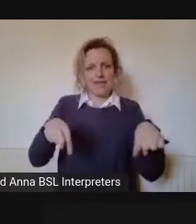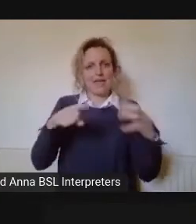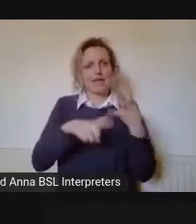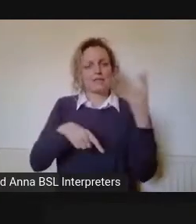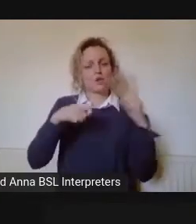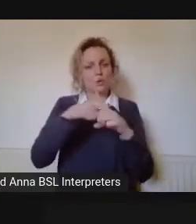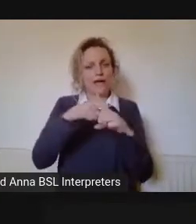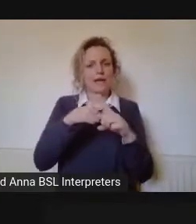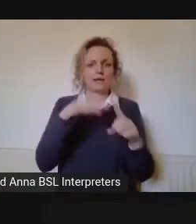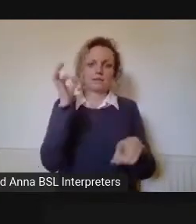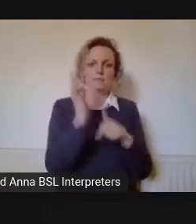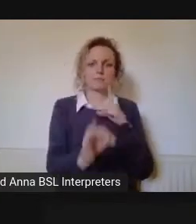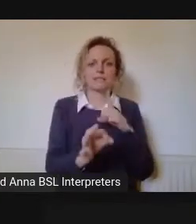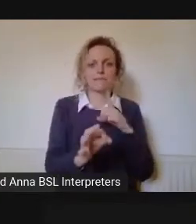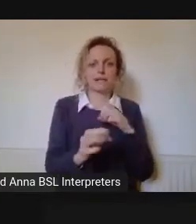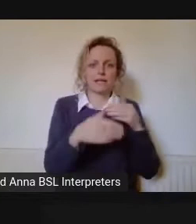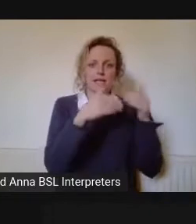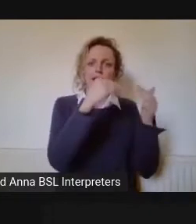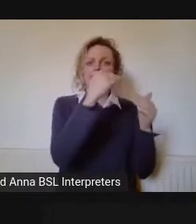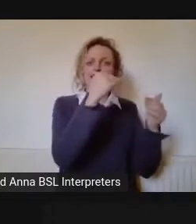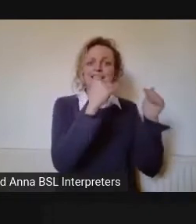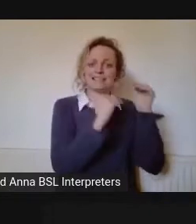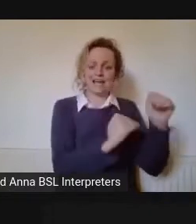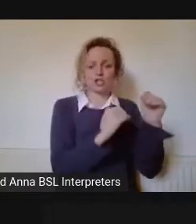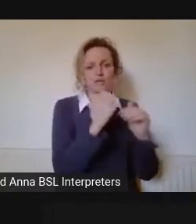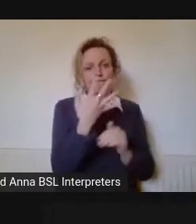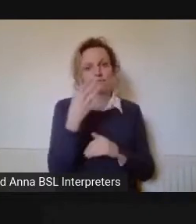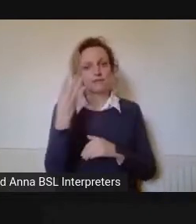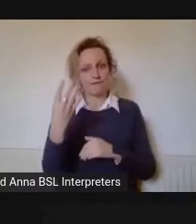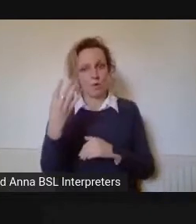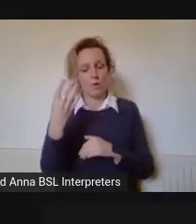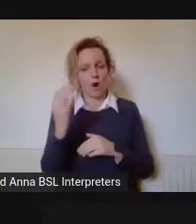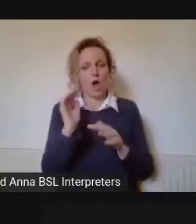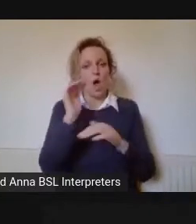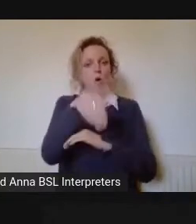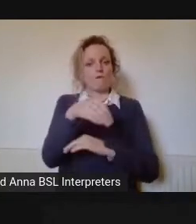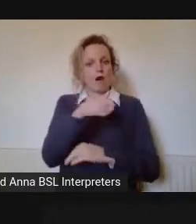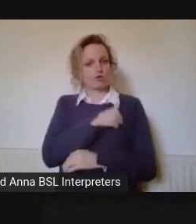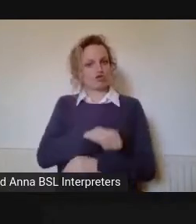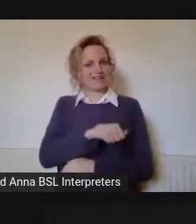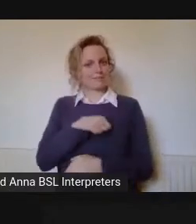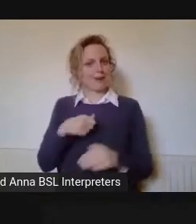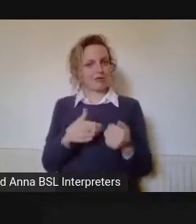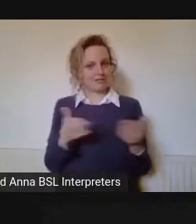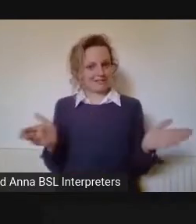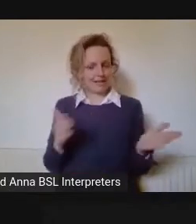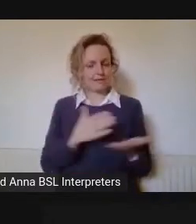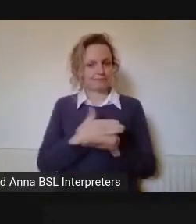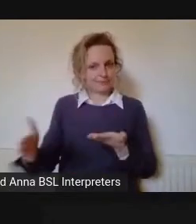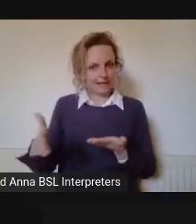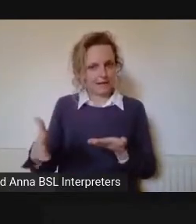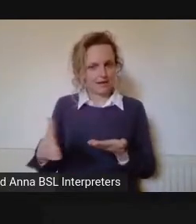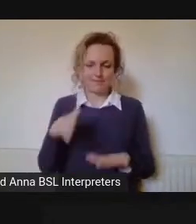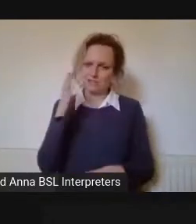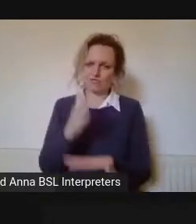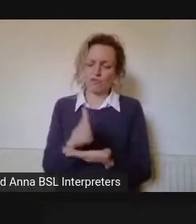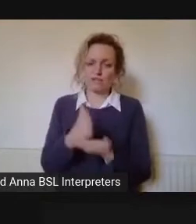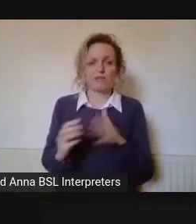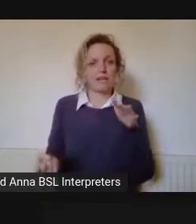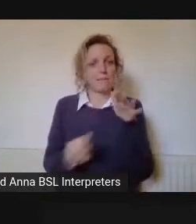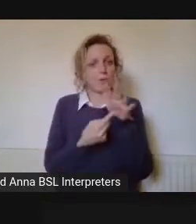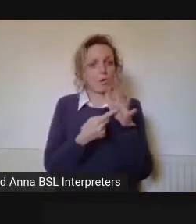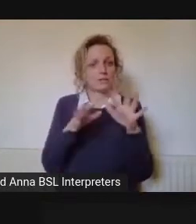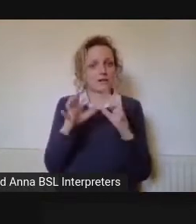Section 54, which is about supply chain transparency. And transparency is actually fundamental to everything that we do.